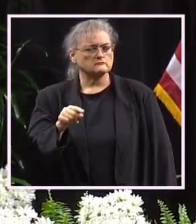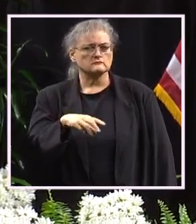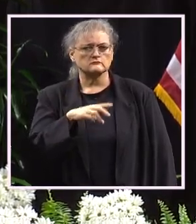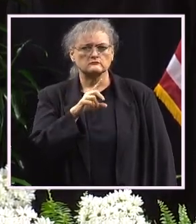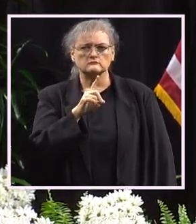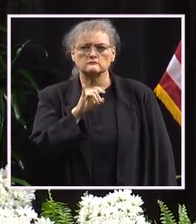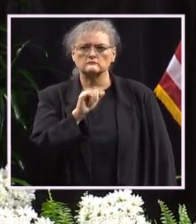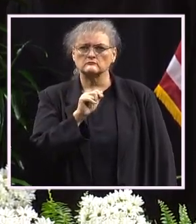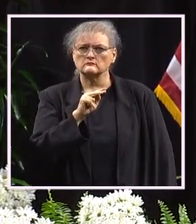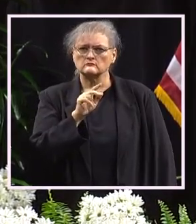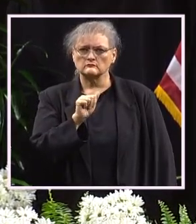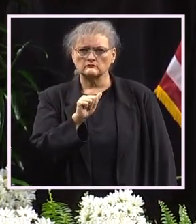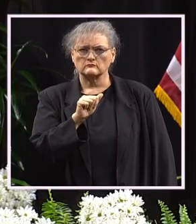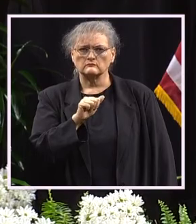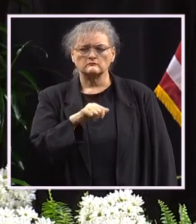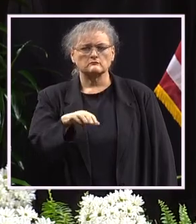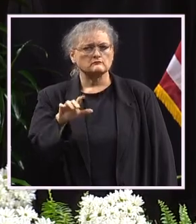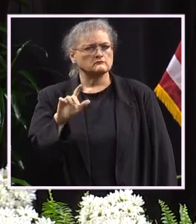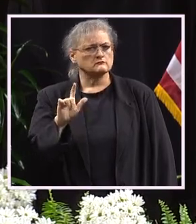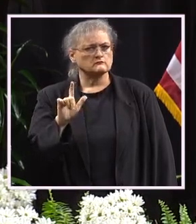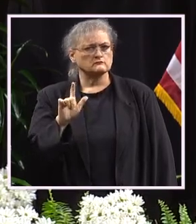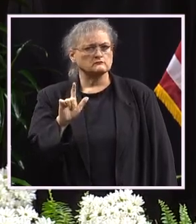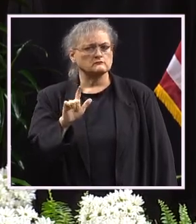Deanna Alejandra Lu,